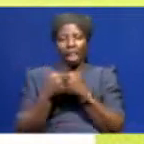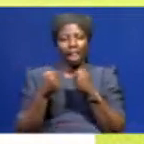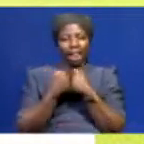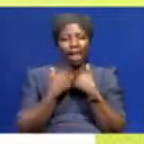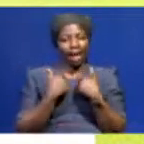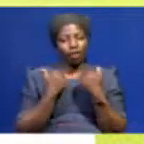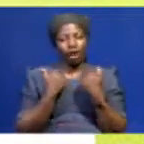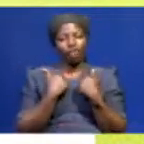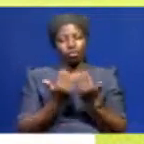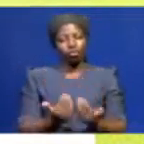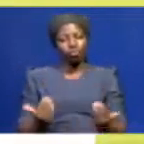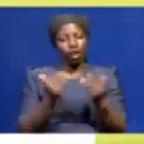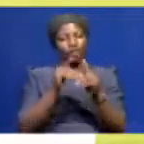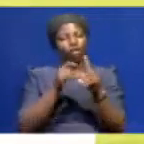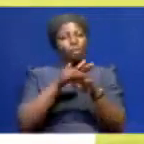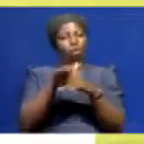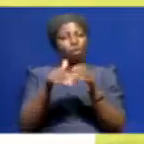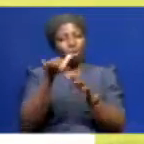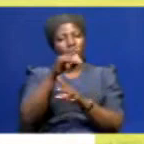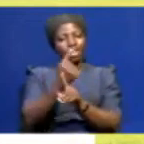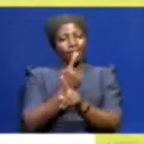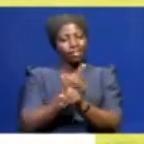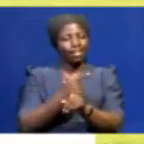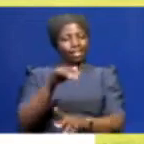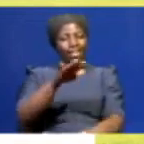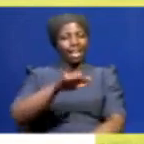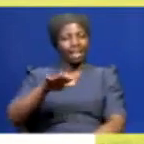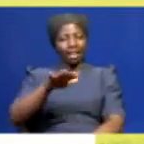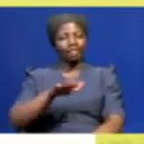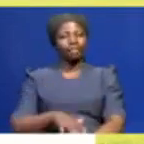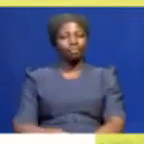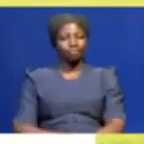there's children from all walks of life. For Prime Edition Sports, I'm Daniel Mwendwa.